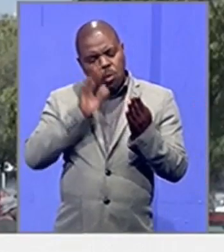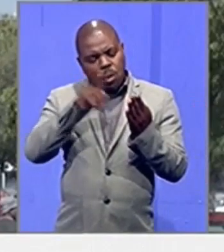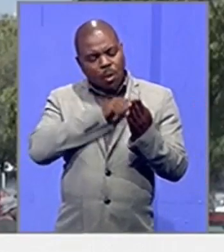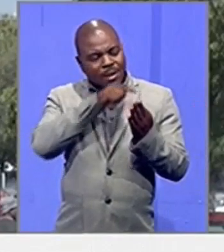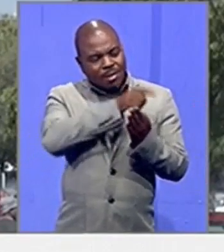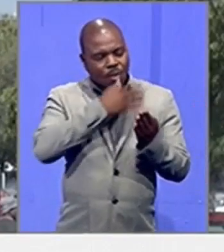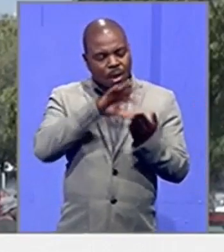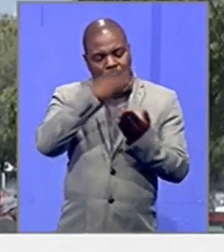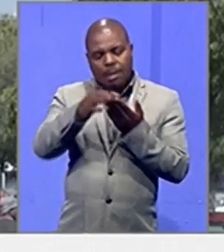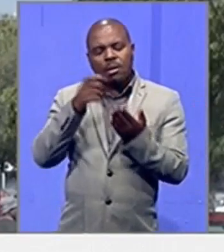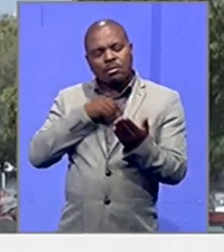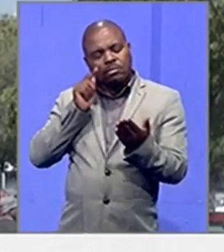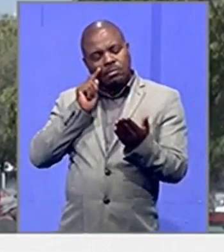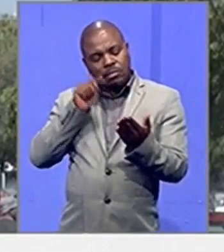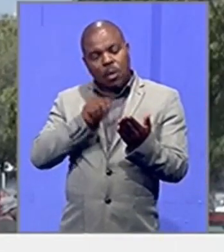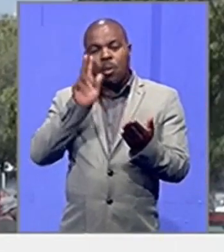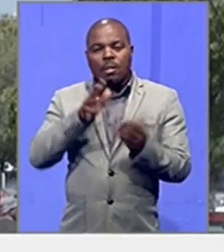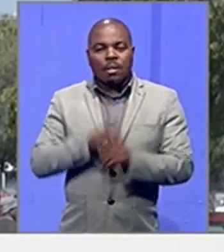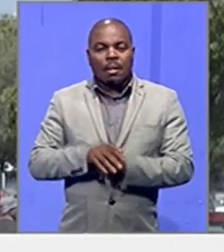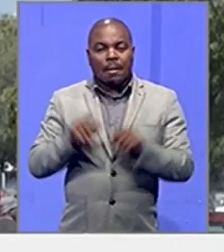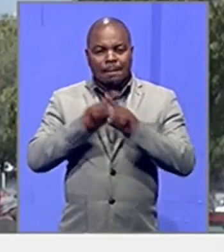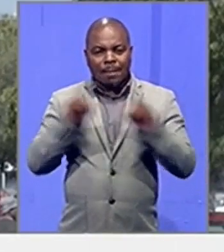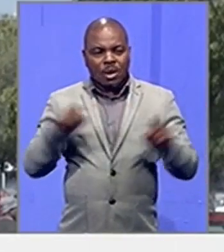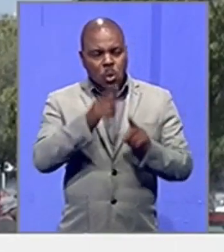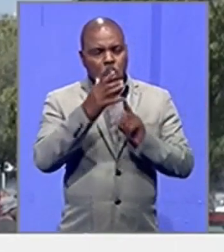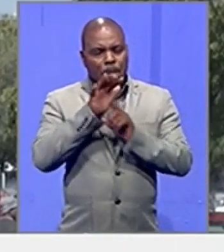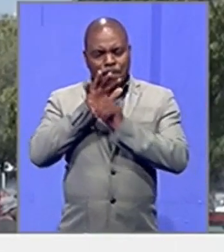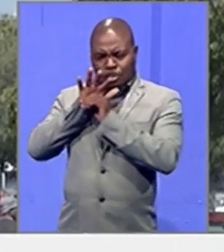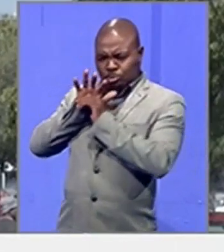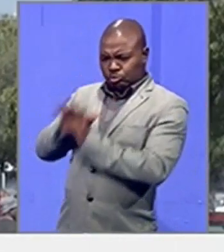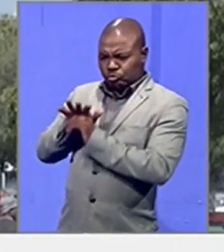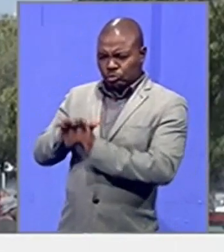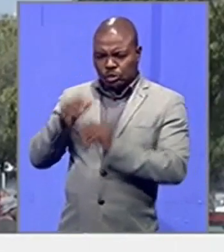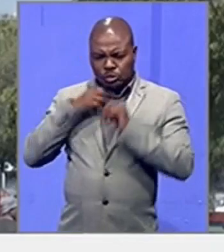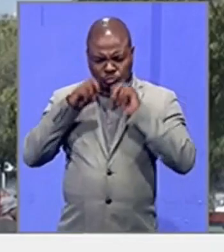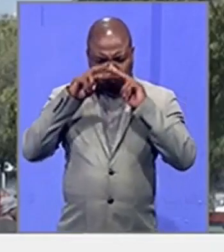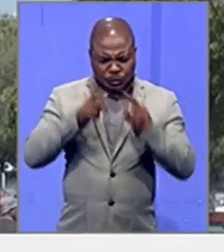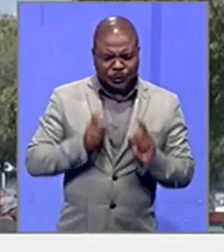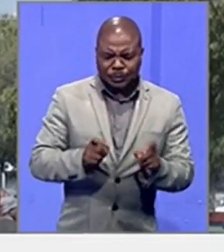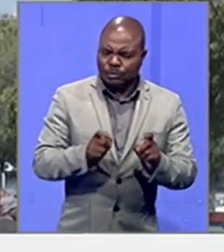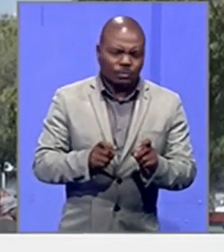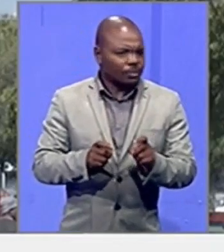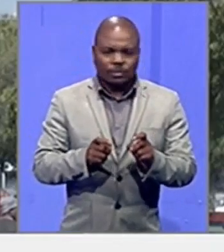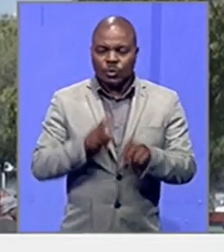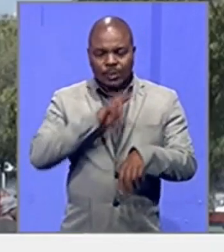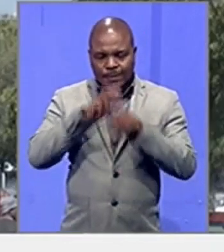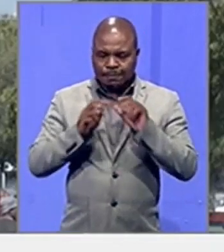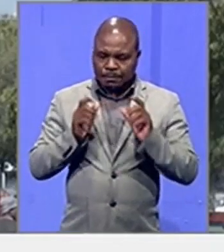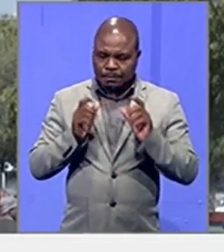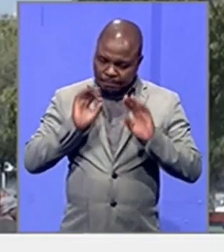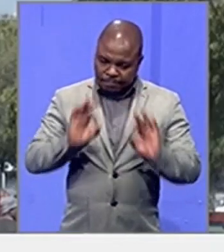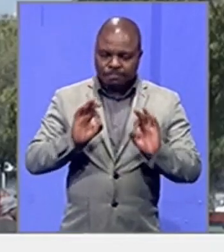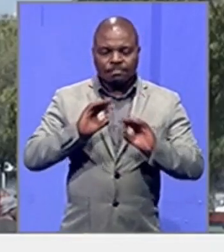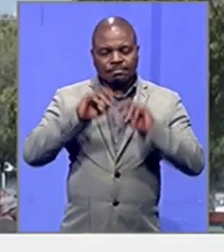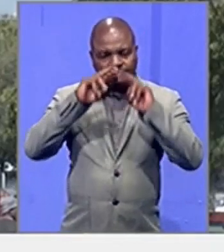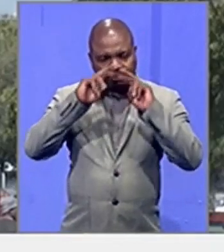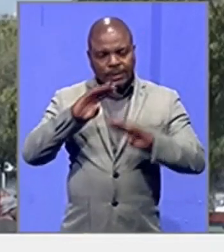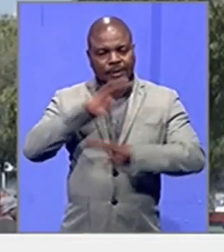application. We, however, will not be pressured from conducting these investigations satisfactorily. It is